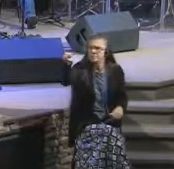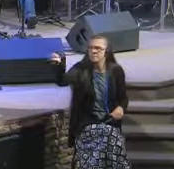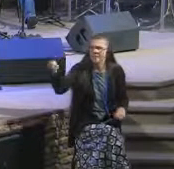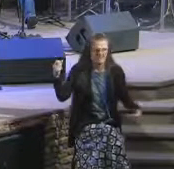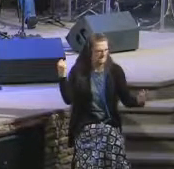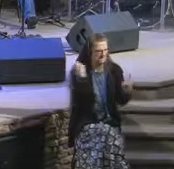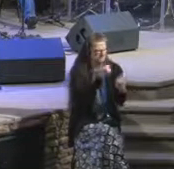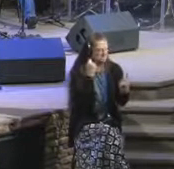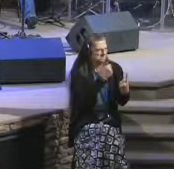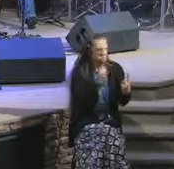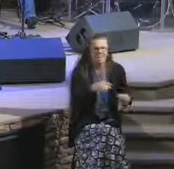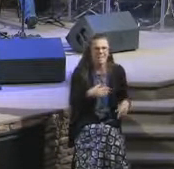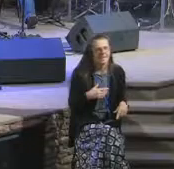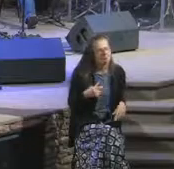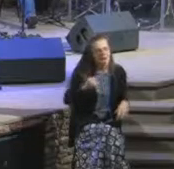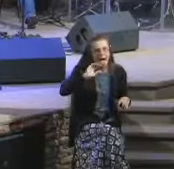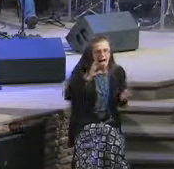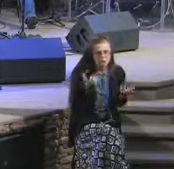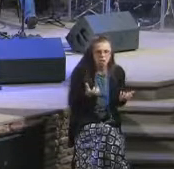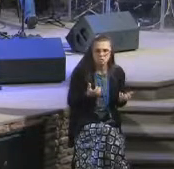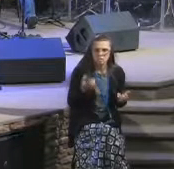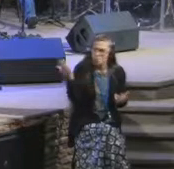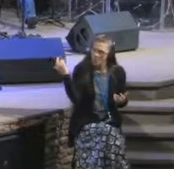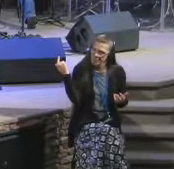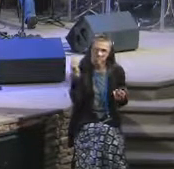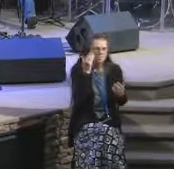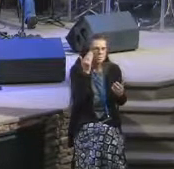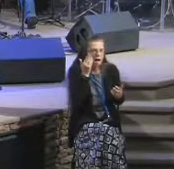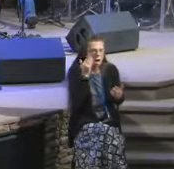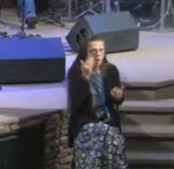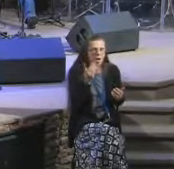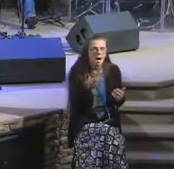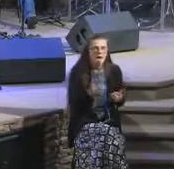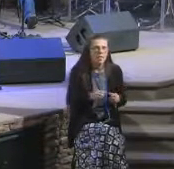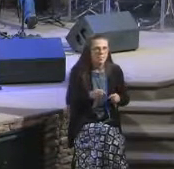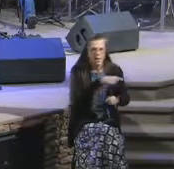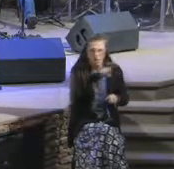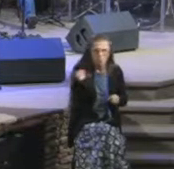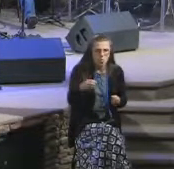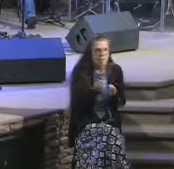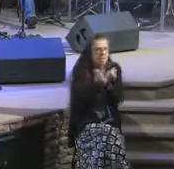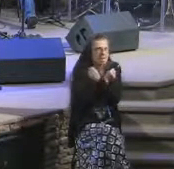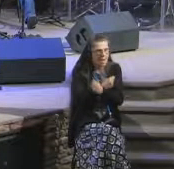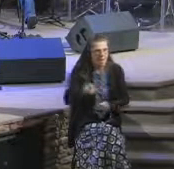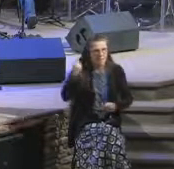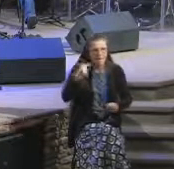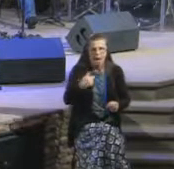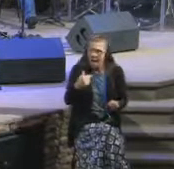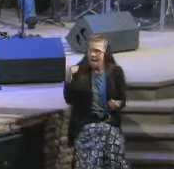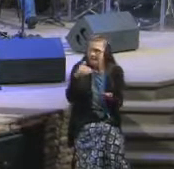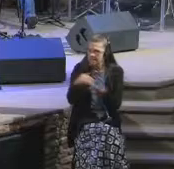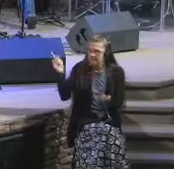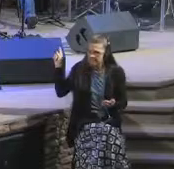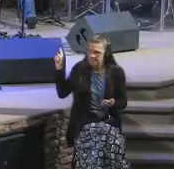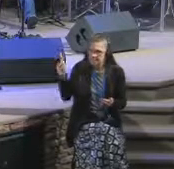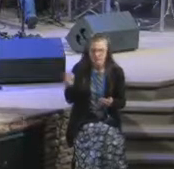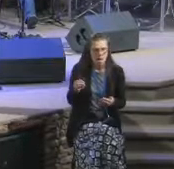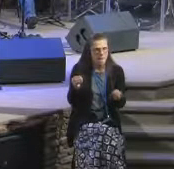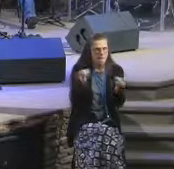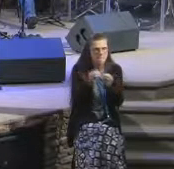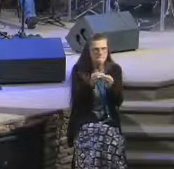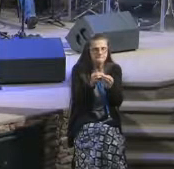against you. And I just want this couple to know how much we appreciate. And I have never been